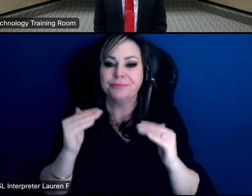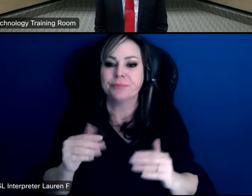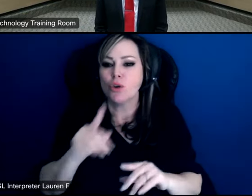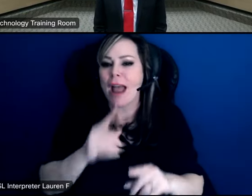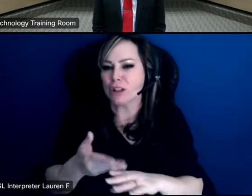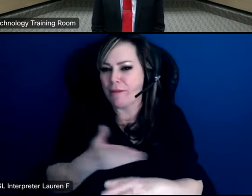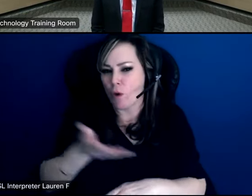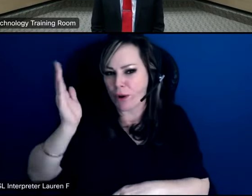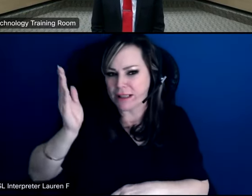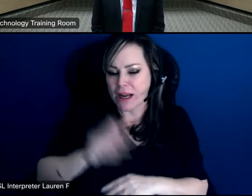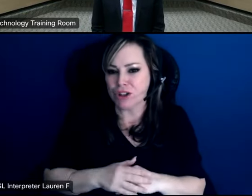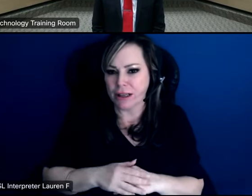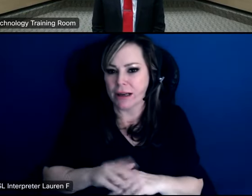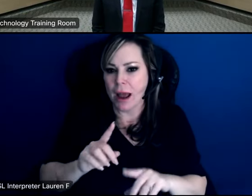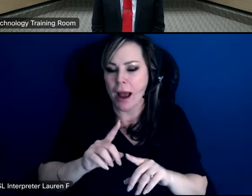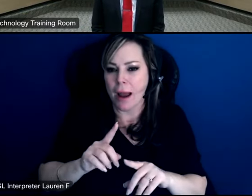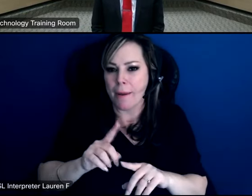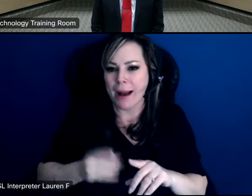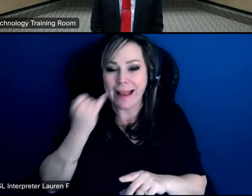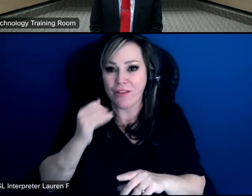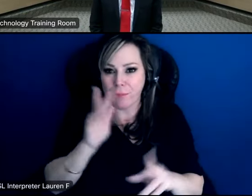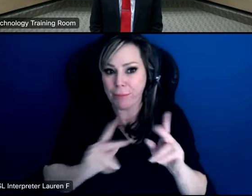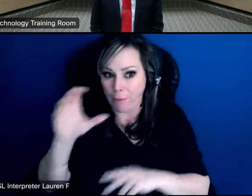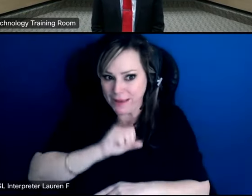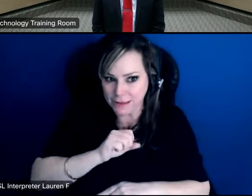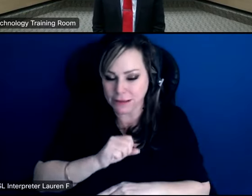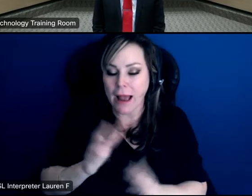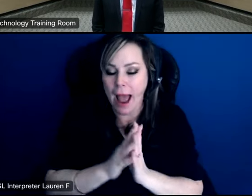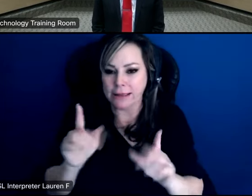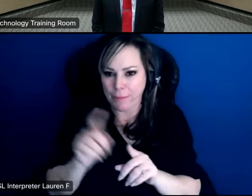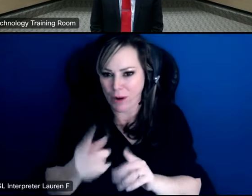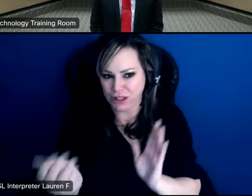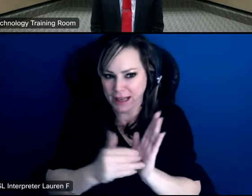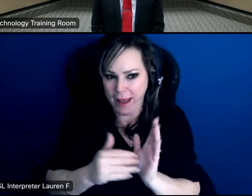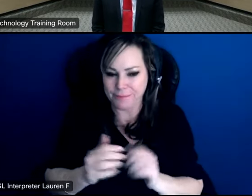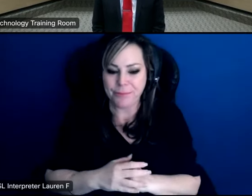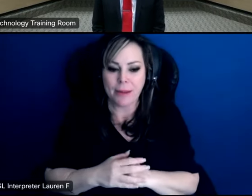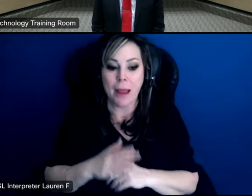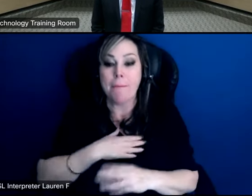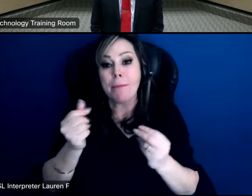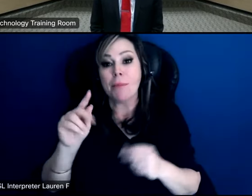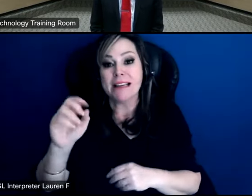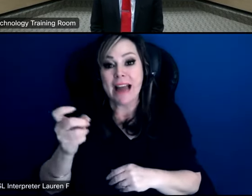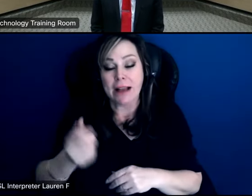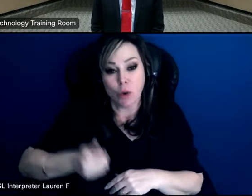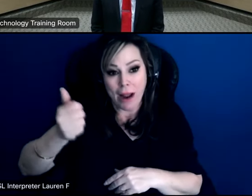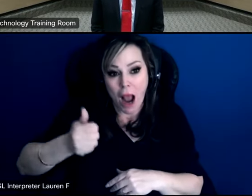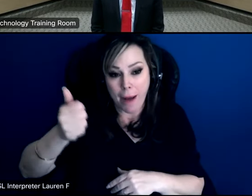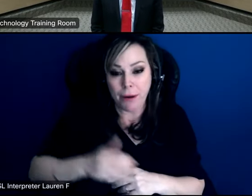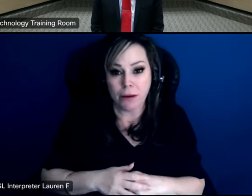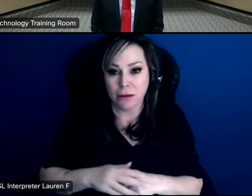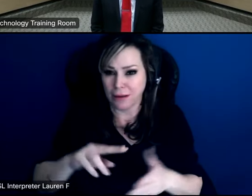answered it in your presentation but i know people are tuning in and out and we had it on the q a so i want to ask it again it's if my property taxes are going up